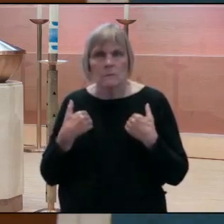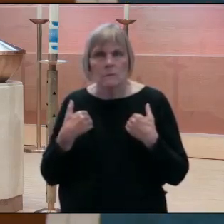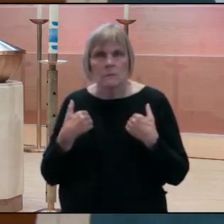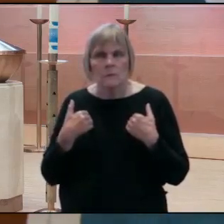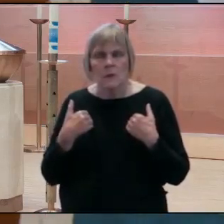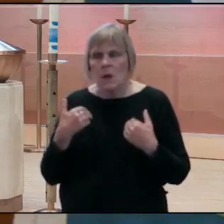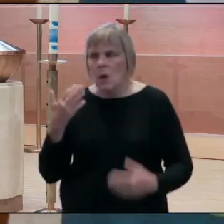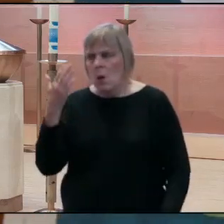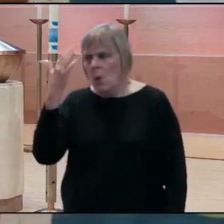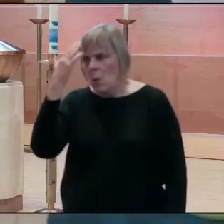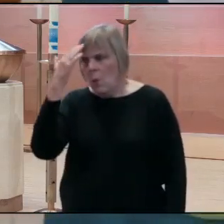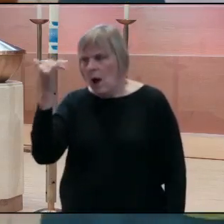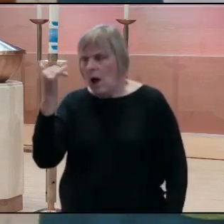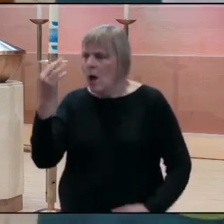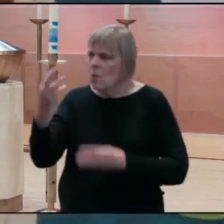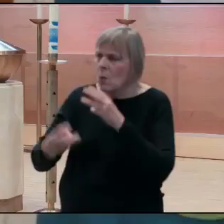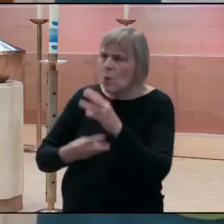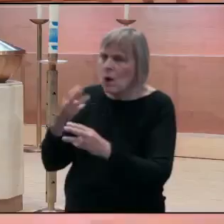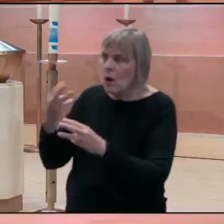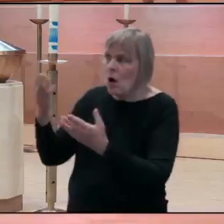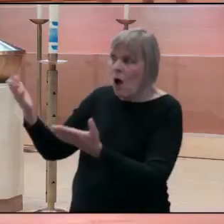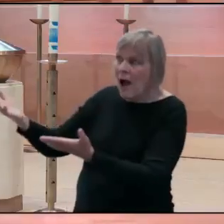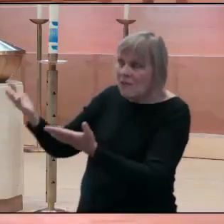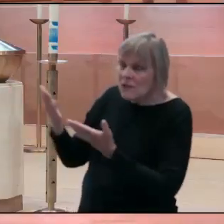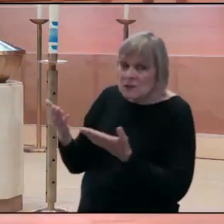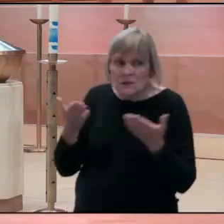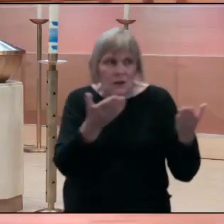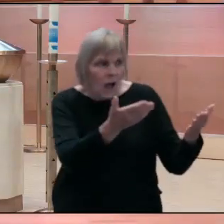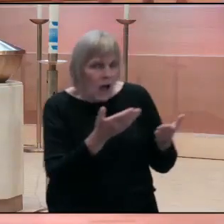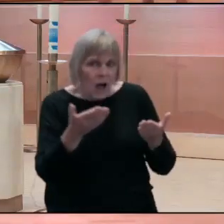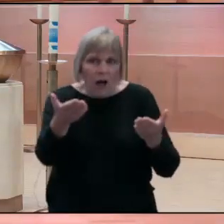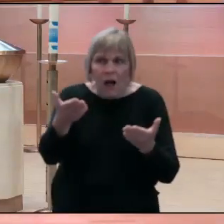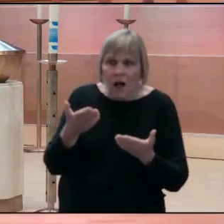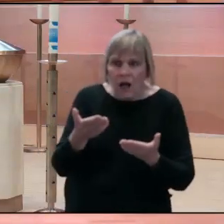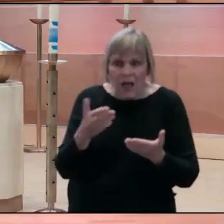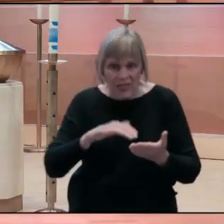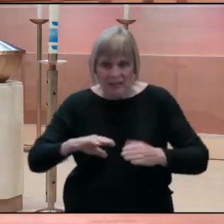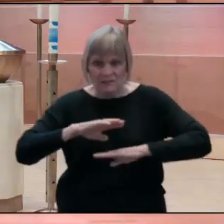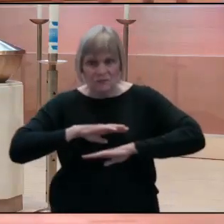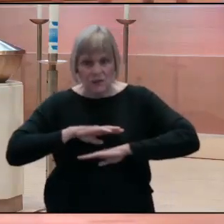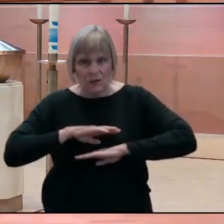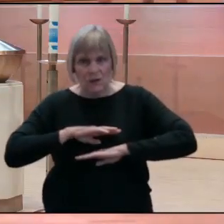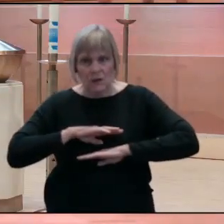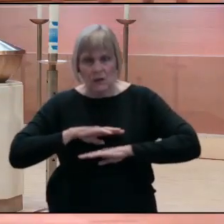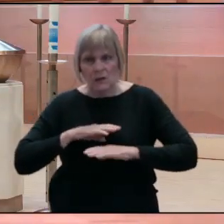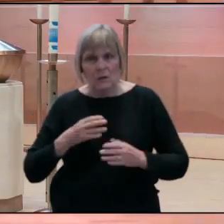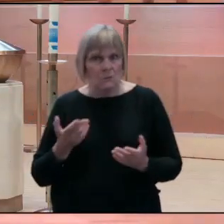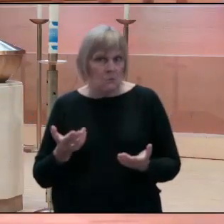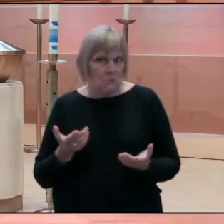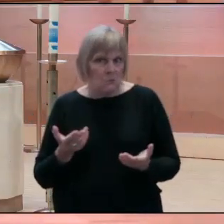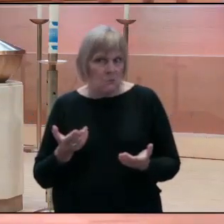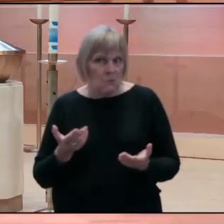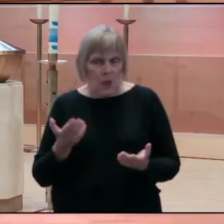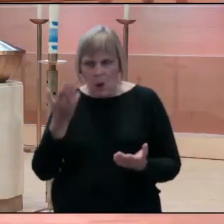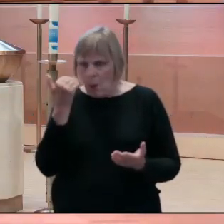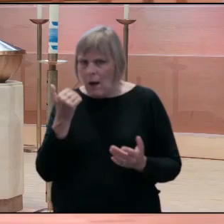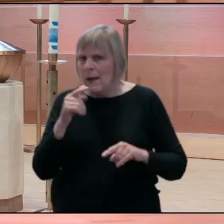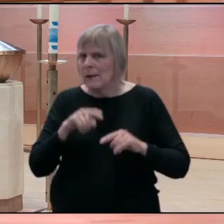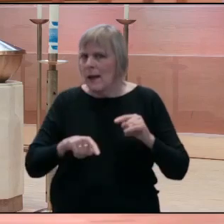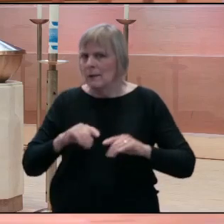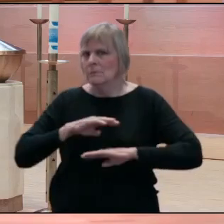see why what the world is offering to satisfy that, why it can't